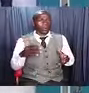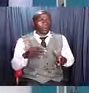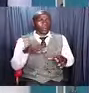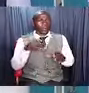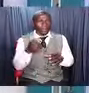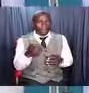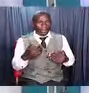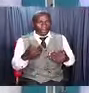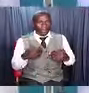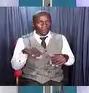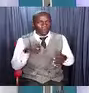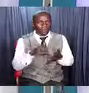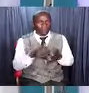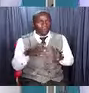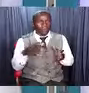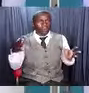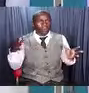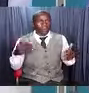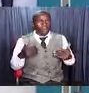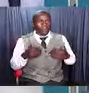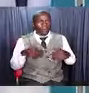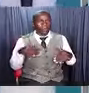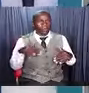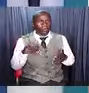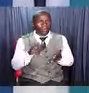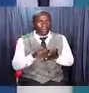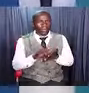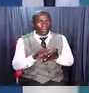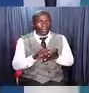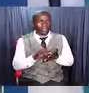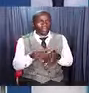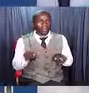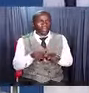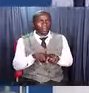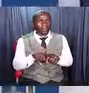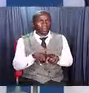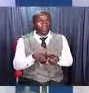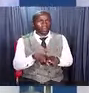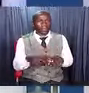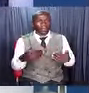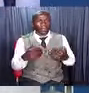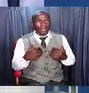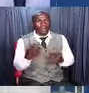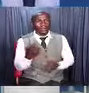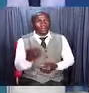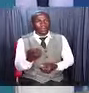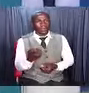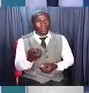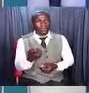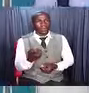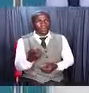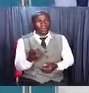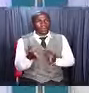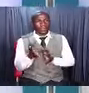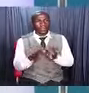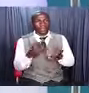With the little you have, do it. Kwa wingi wako. With the plenty that you've got, fulfill that fruit. Kuna upungufu. There are deficiencies.